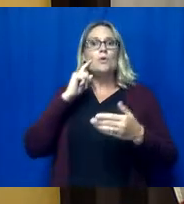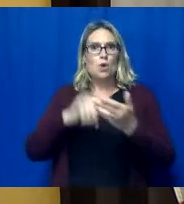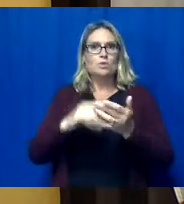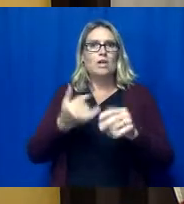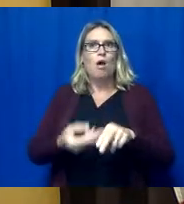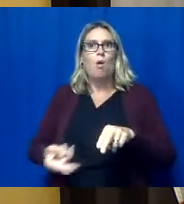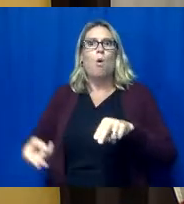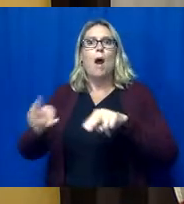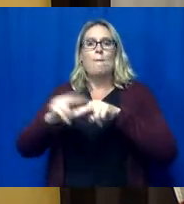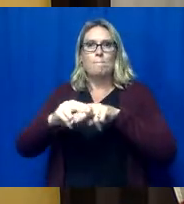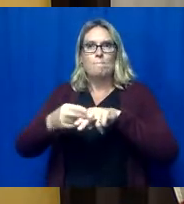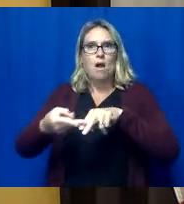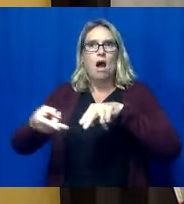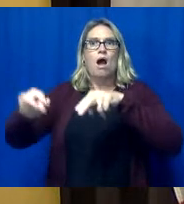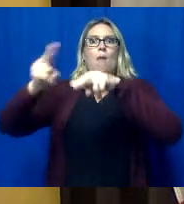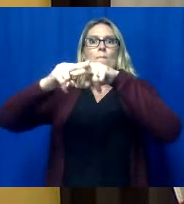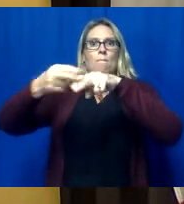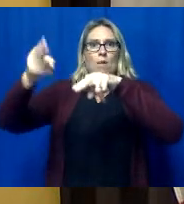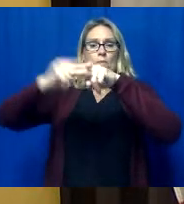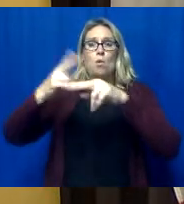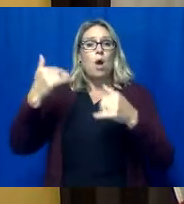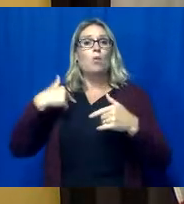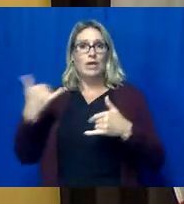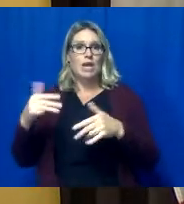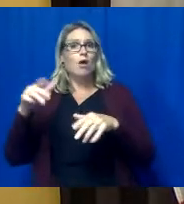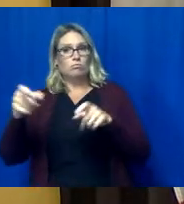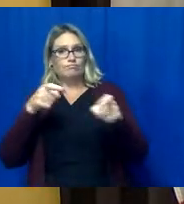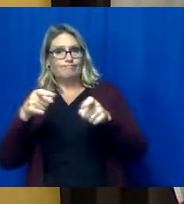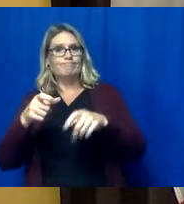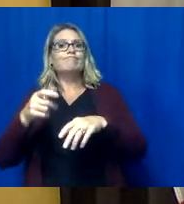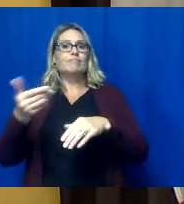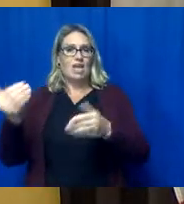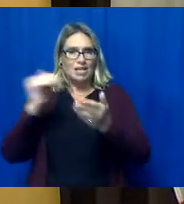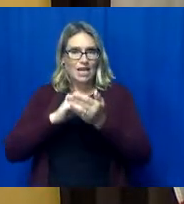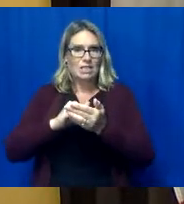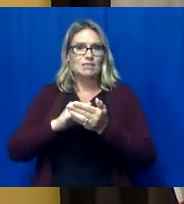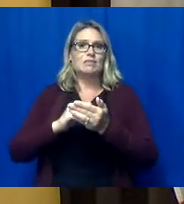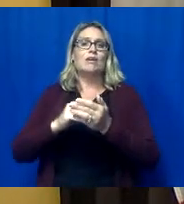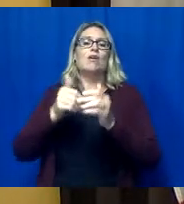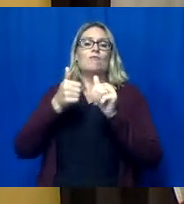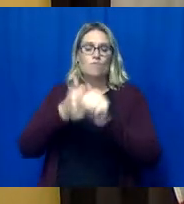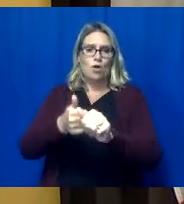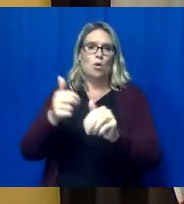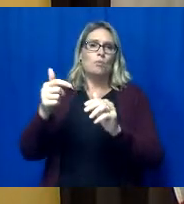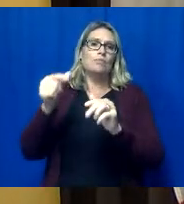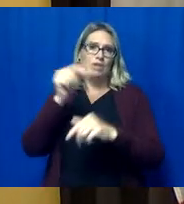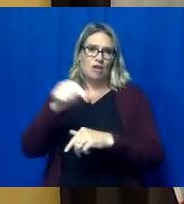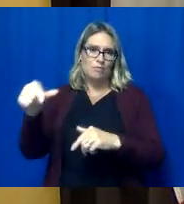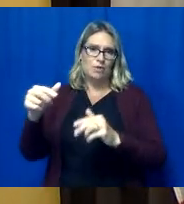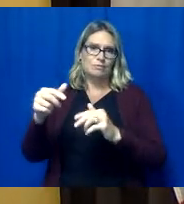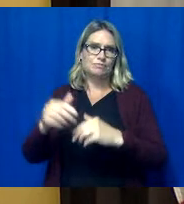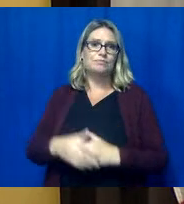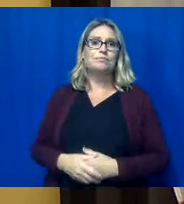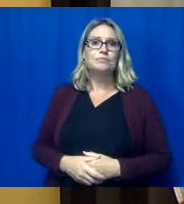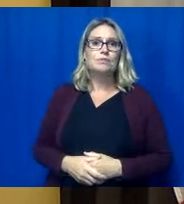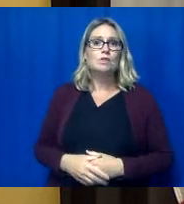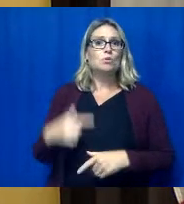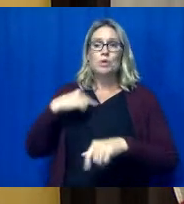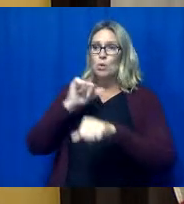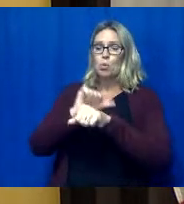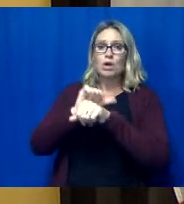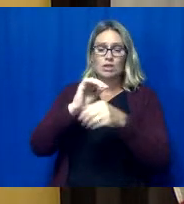why we're taking these measures quickly, and we'll continue to do that as we've done. But we have acted as a team throughout this entire